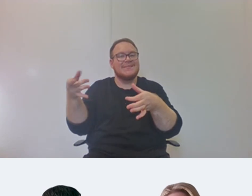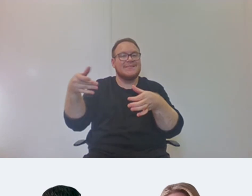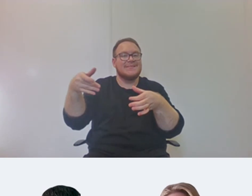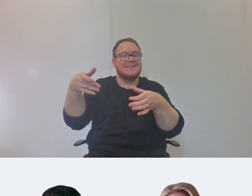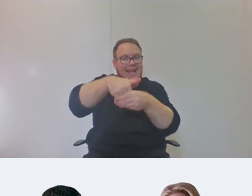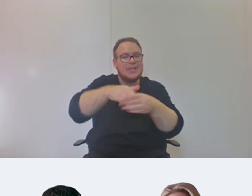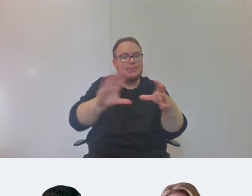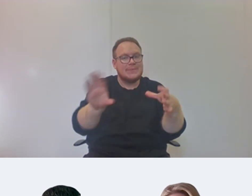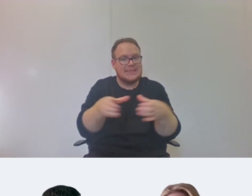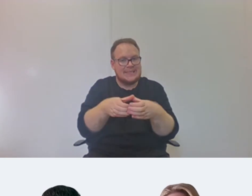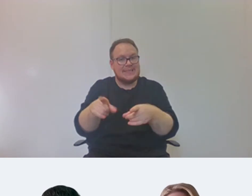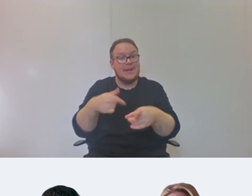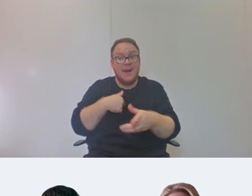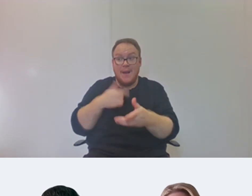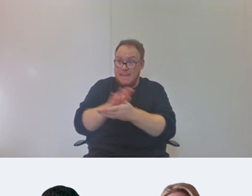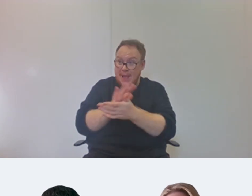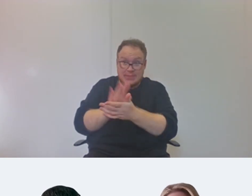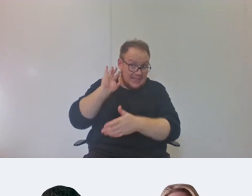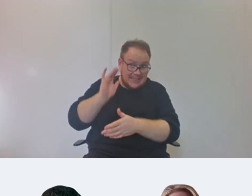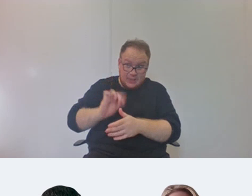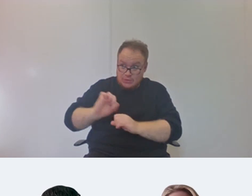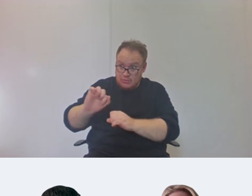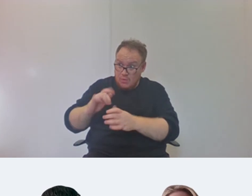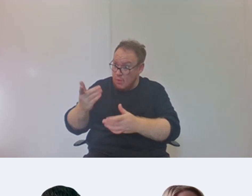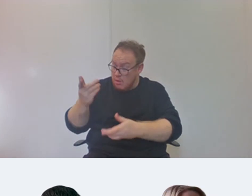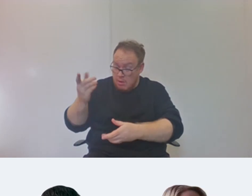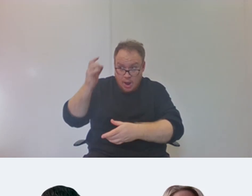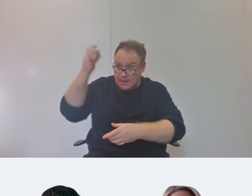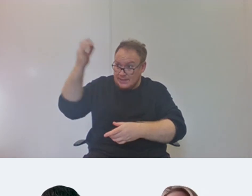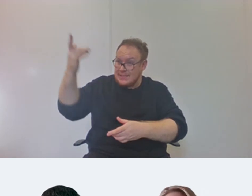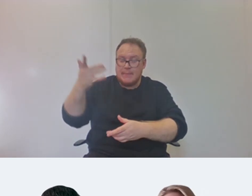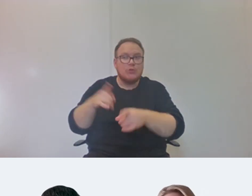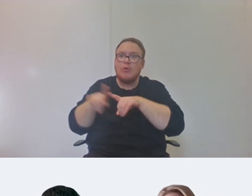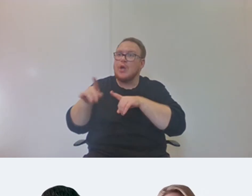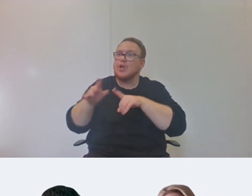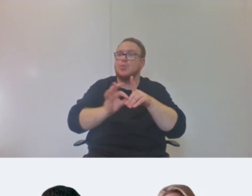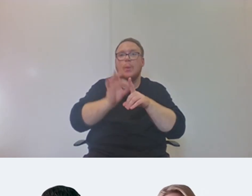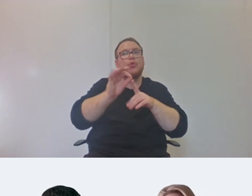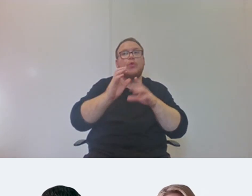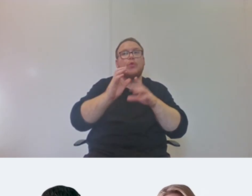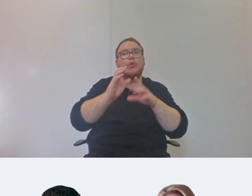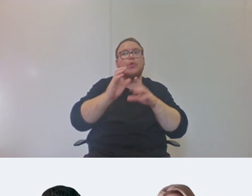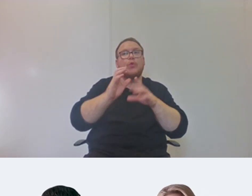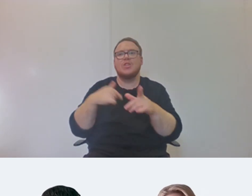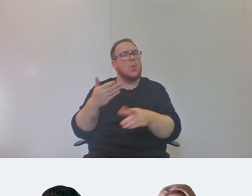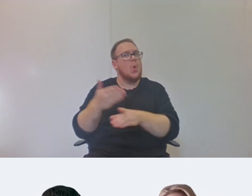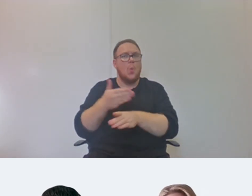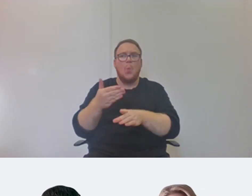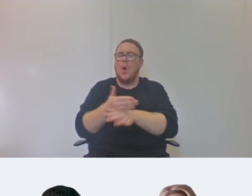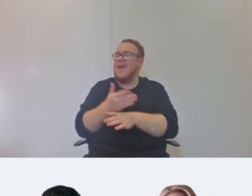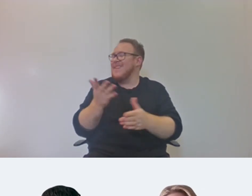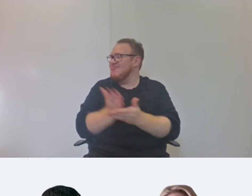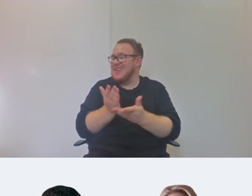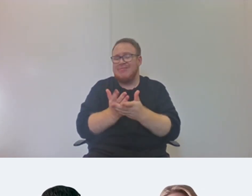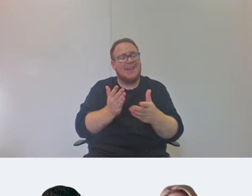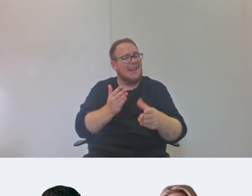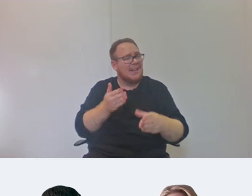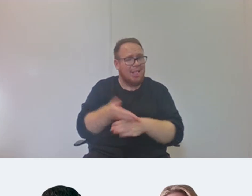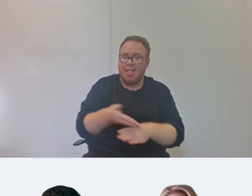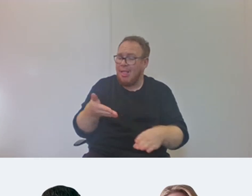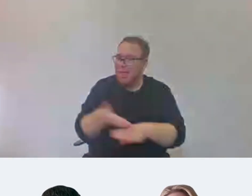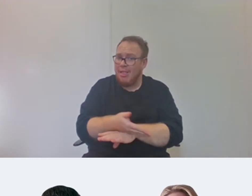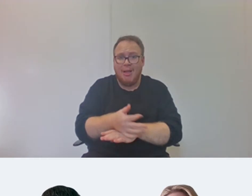hear your ideas for how we can improve communications. We're working really, really hard, as Marcus said earlier in the presentation, to